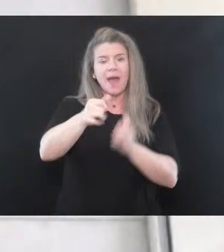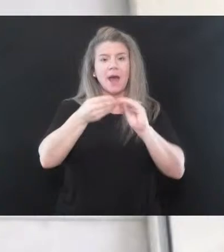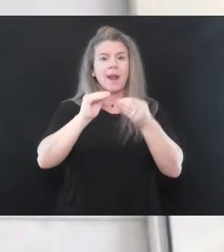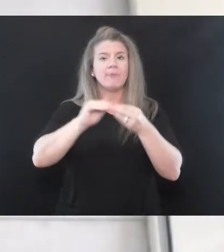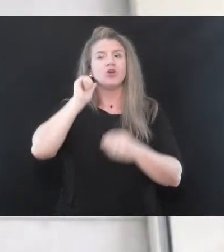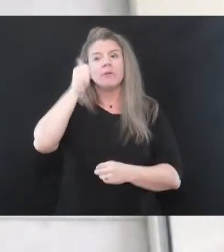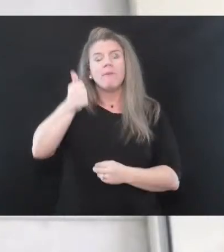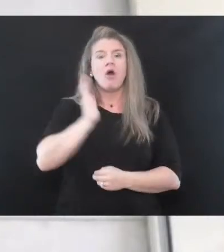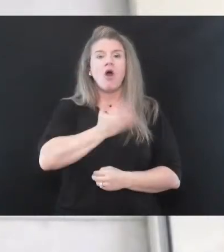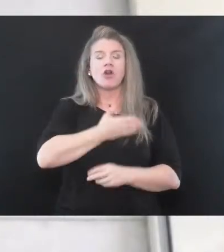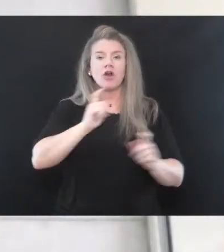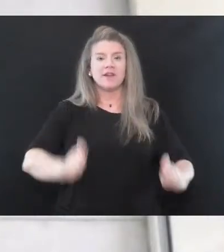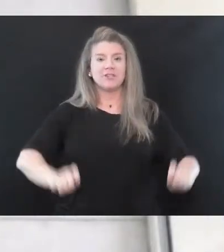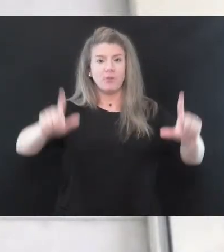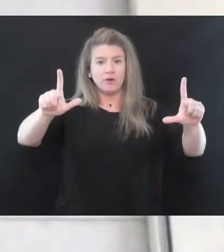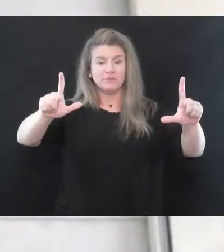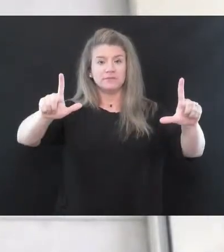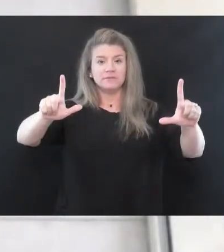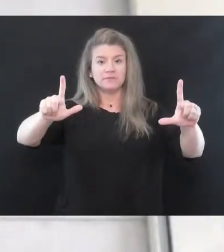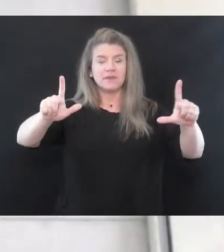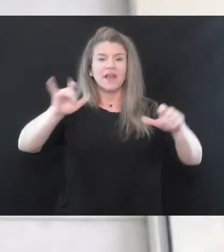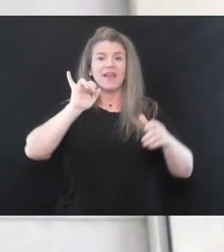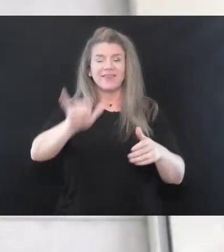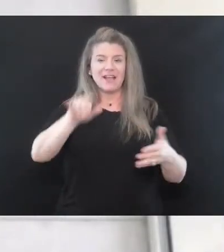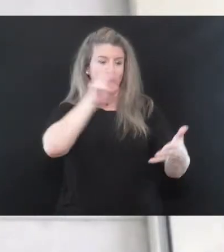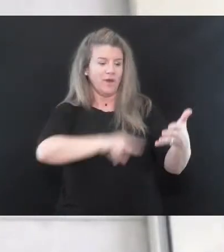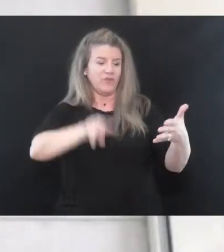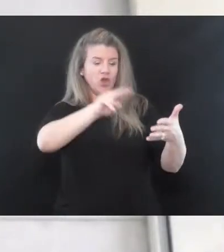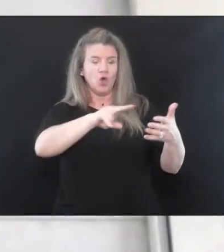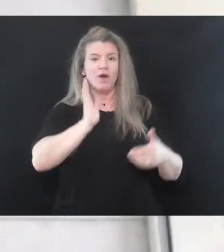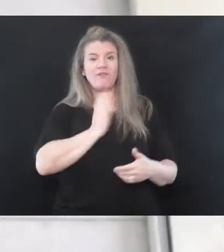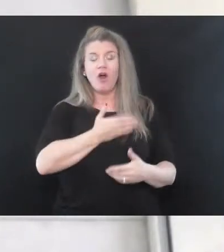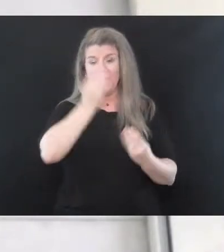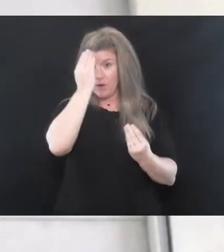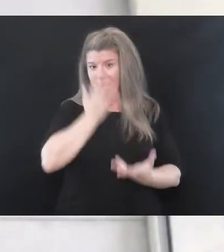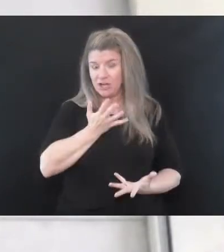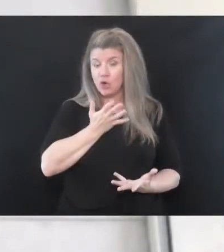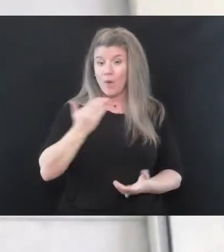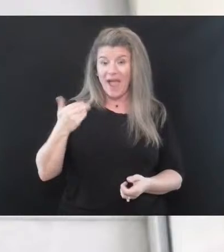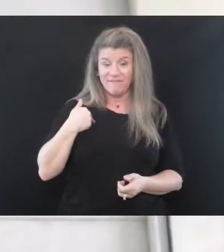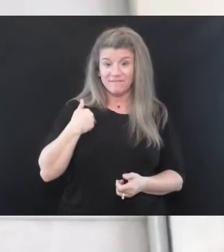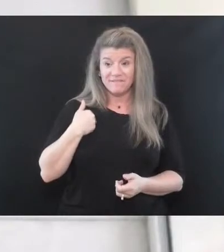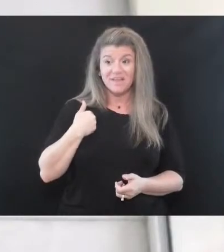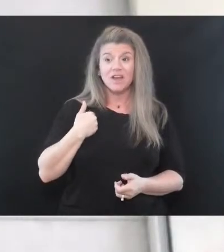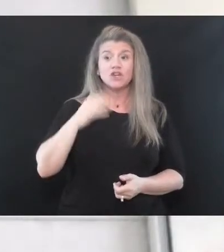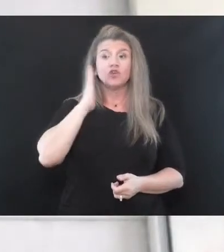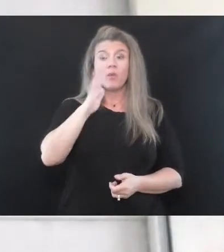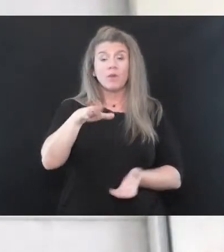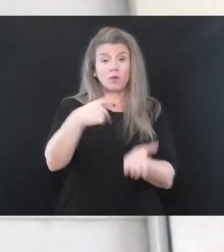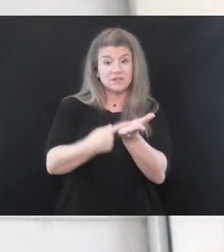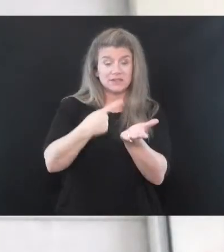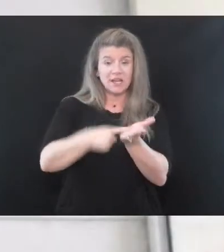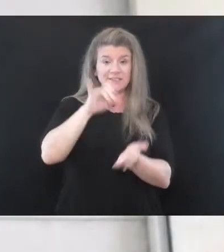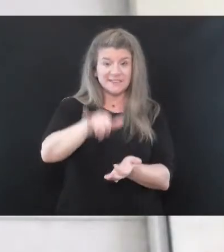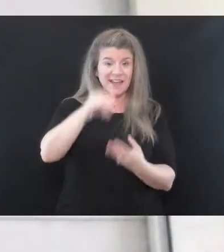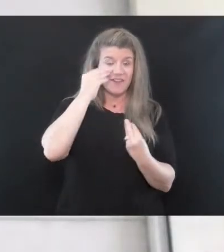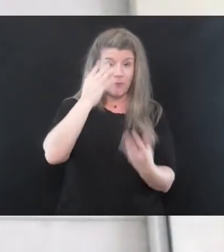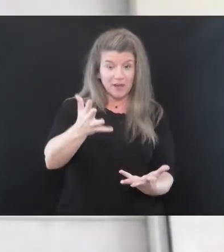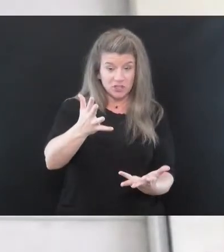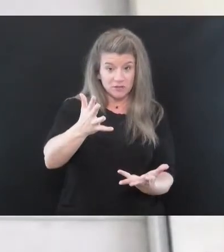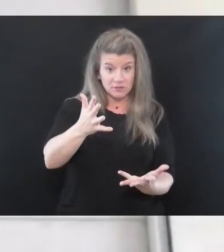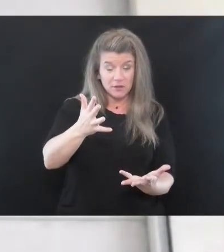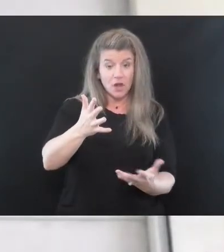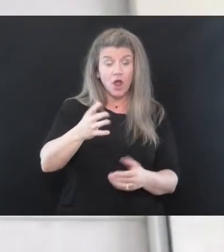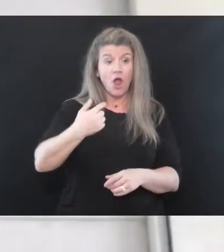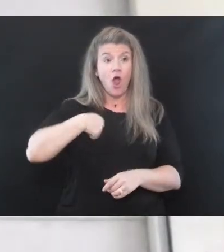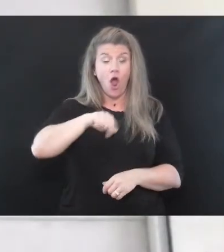dashboard. This is in review of our data that we have. So going over that information,